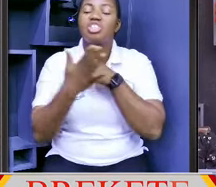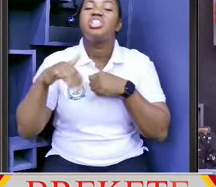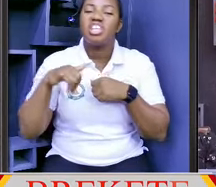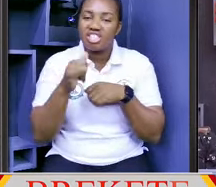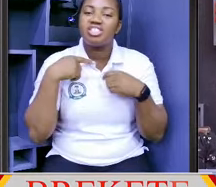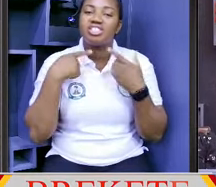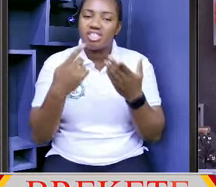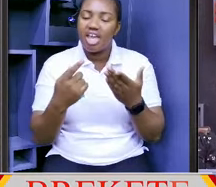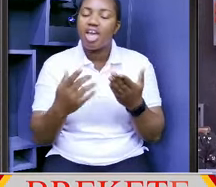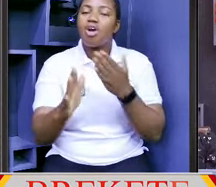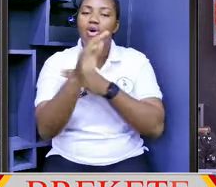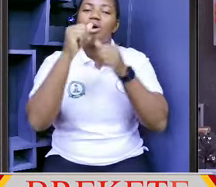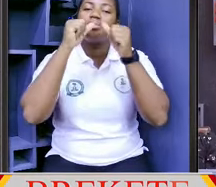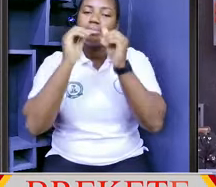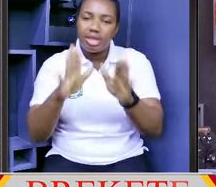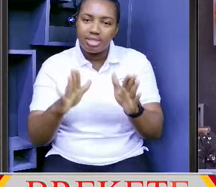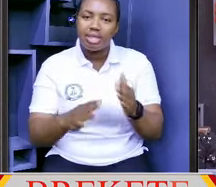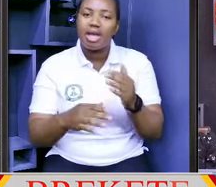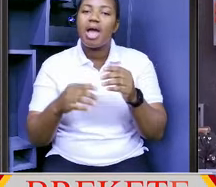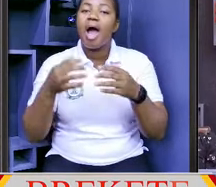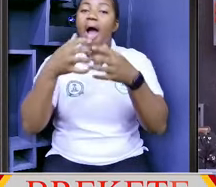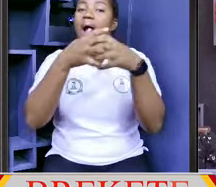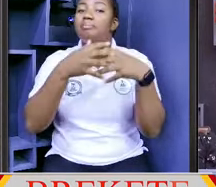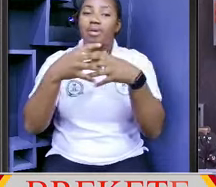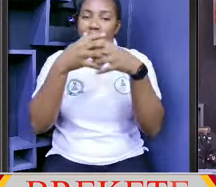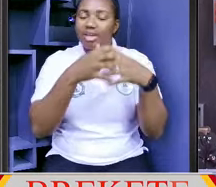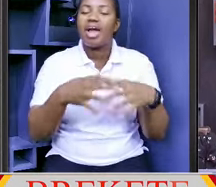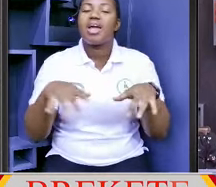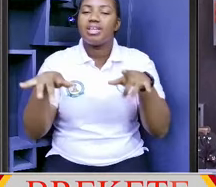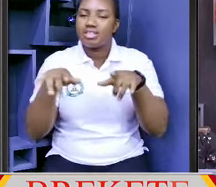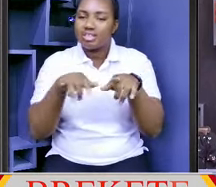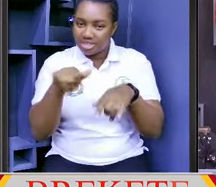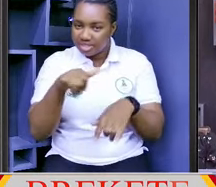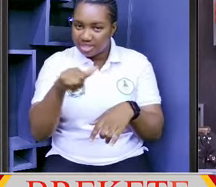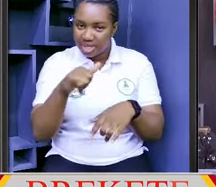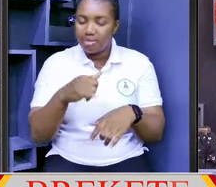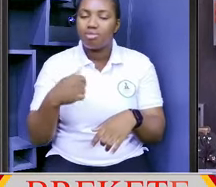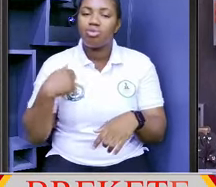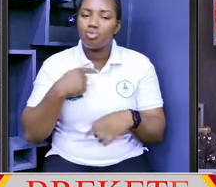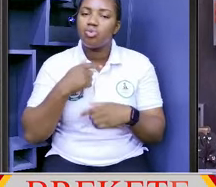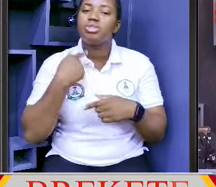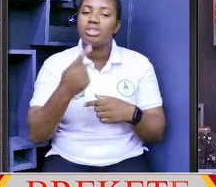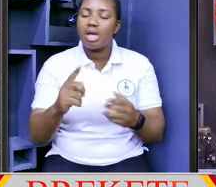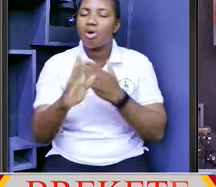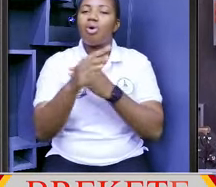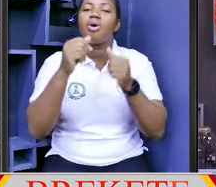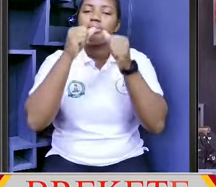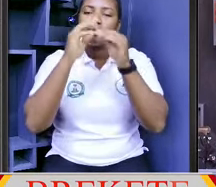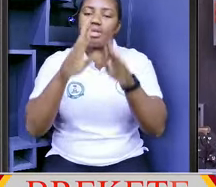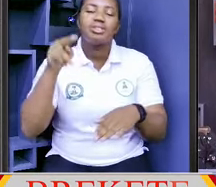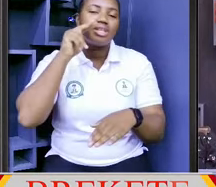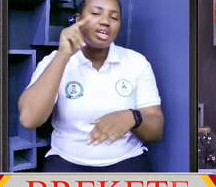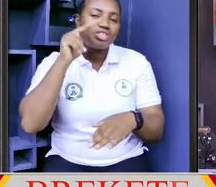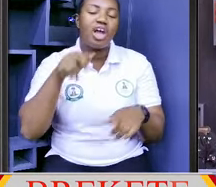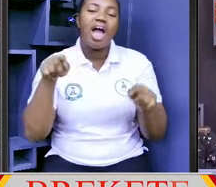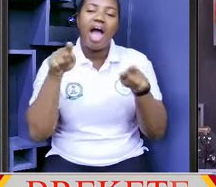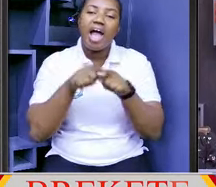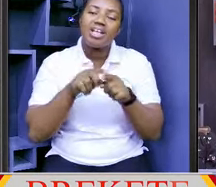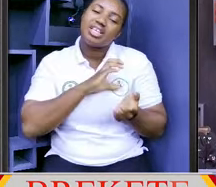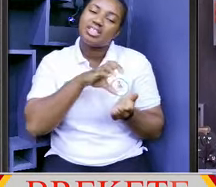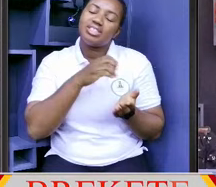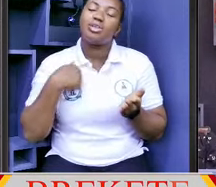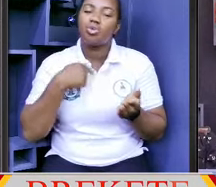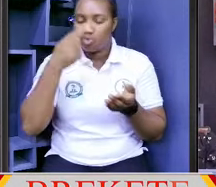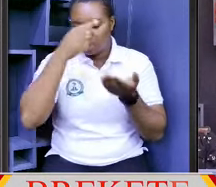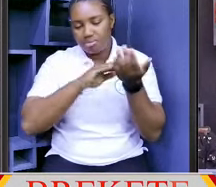always say God bless Nigeria, and we believe say anything we come as a citizen of Nigeria, we always believe that it will get